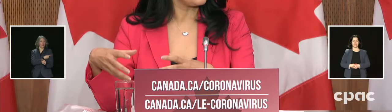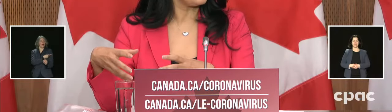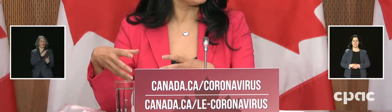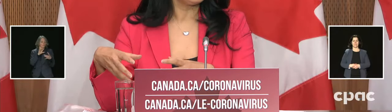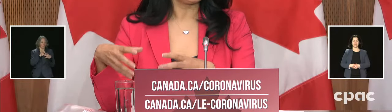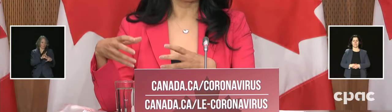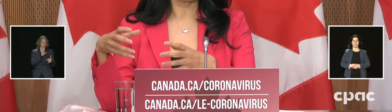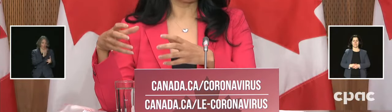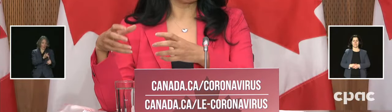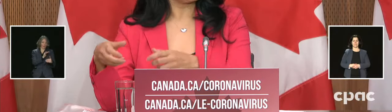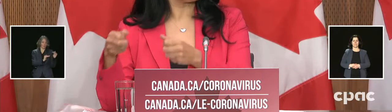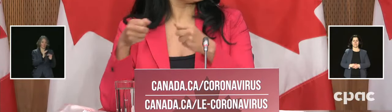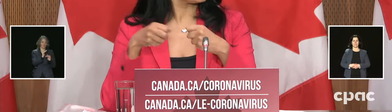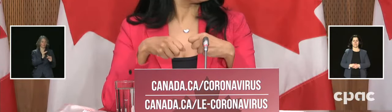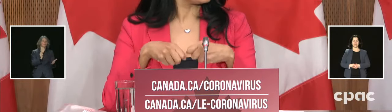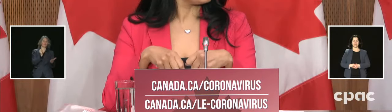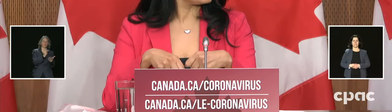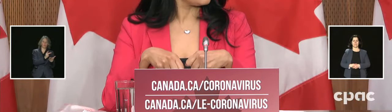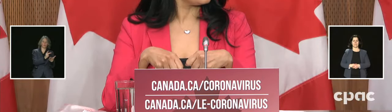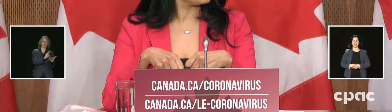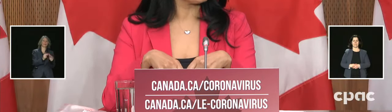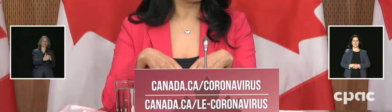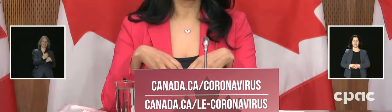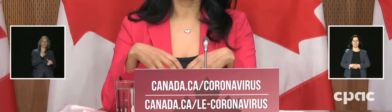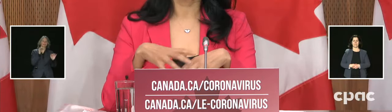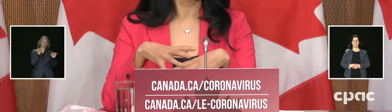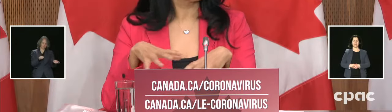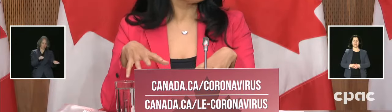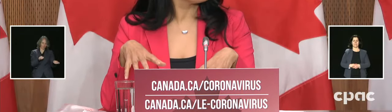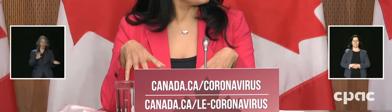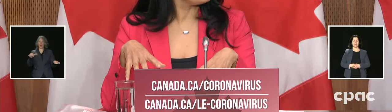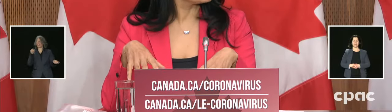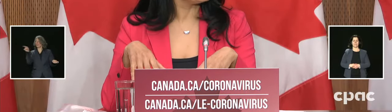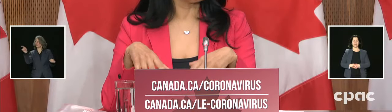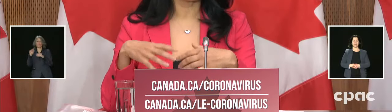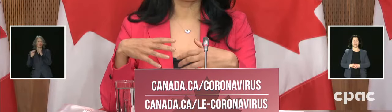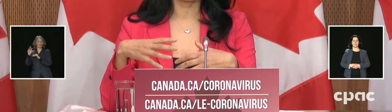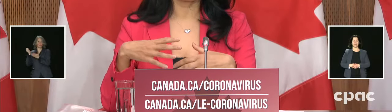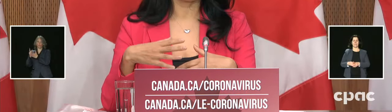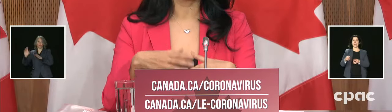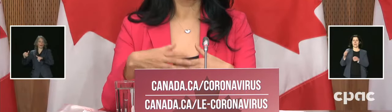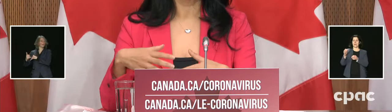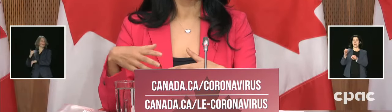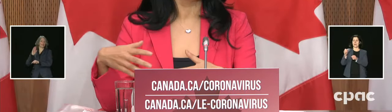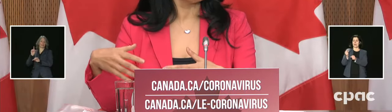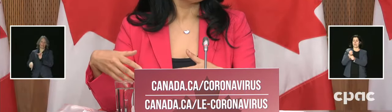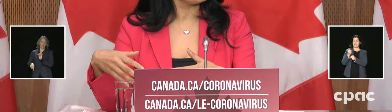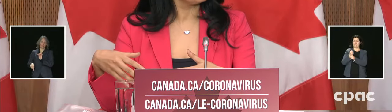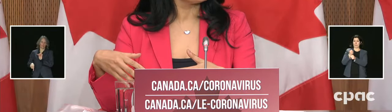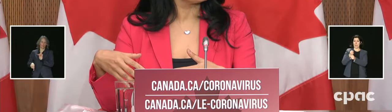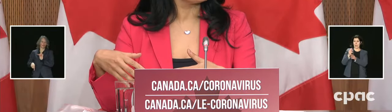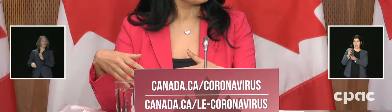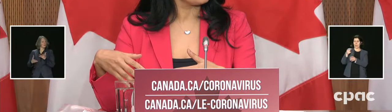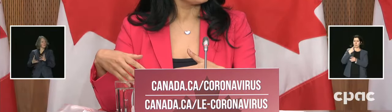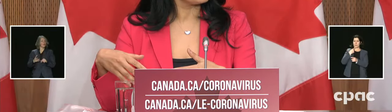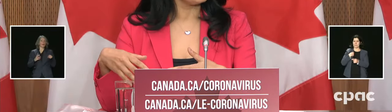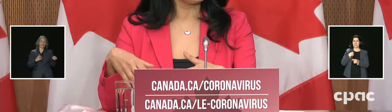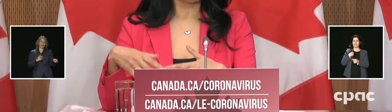where it's made. And so this is what's allowed to come into Canada. And that's the same for any vaccines. And if you have multiple sites on